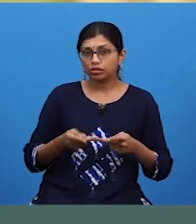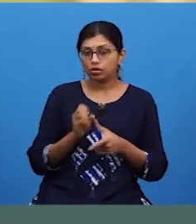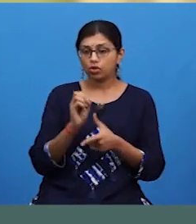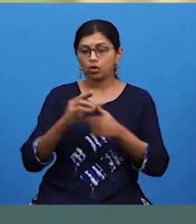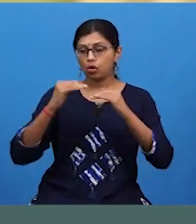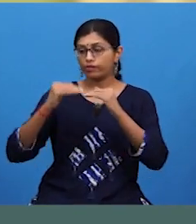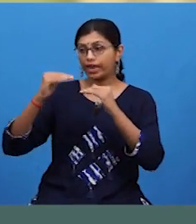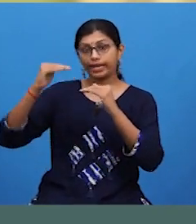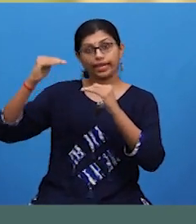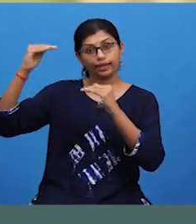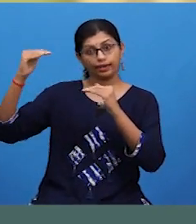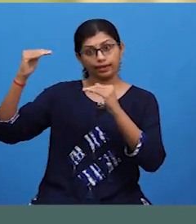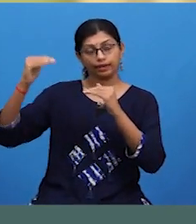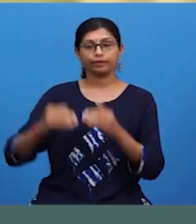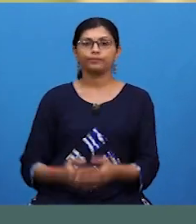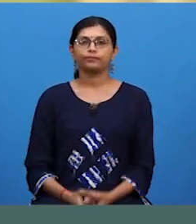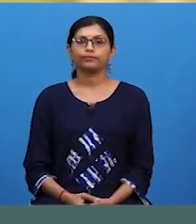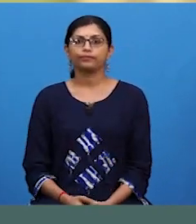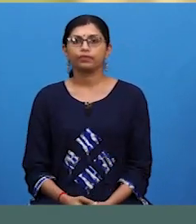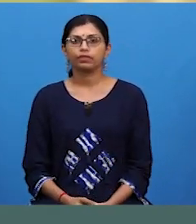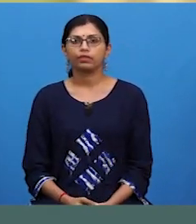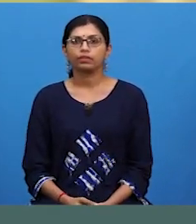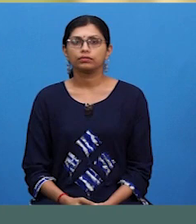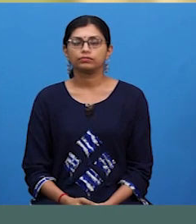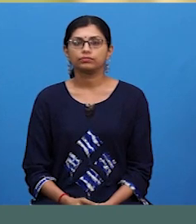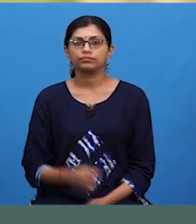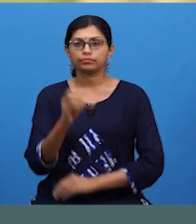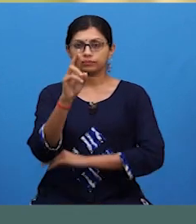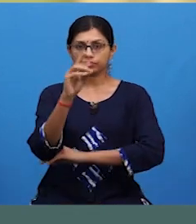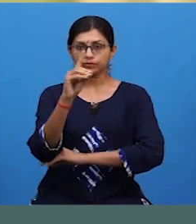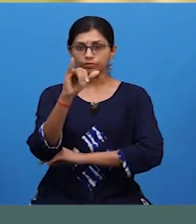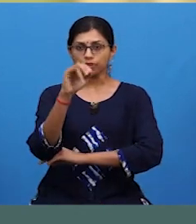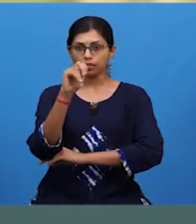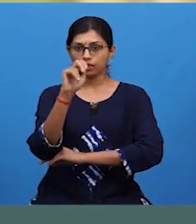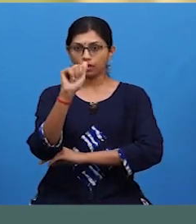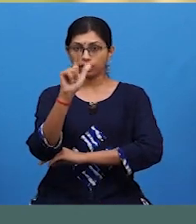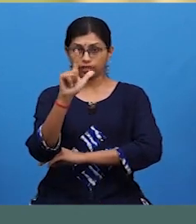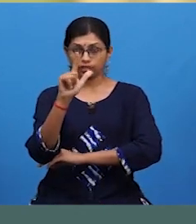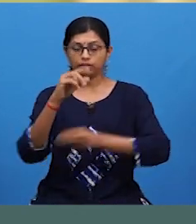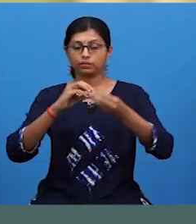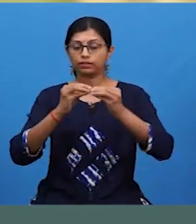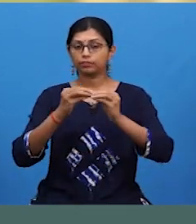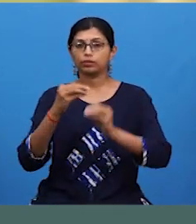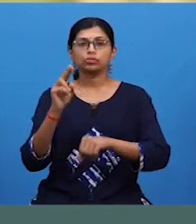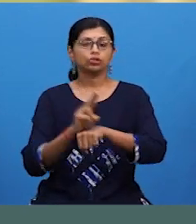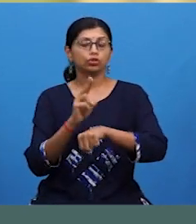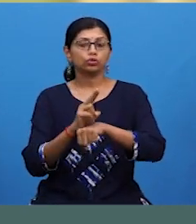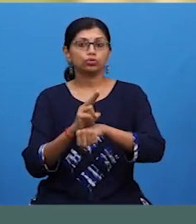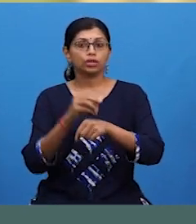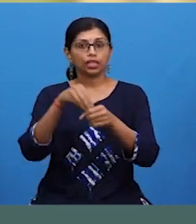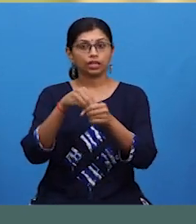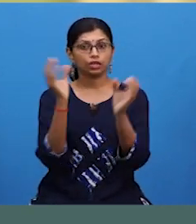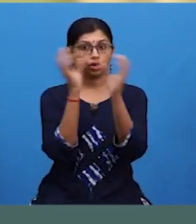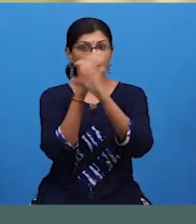of something in a list. Ordinal numbers are commonly used during competitions